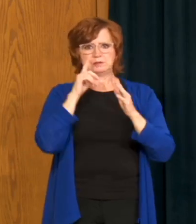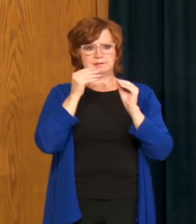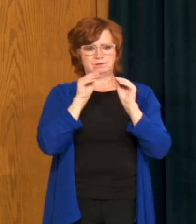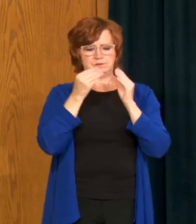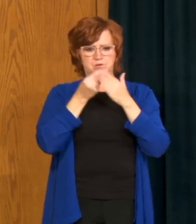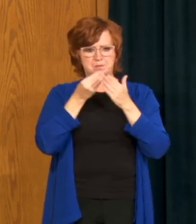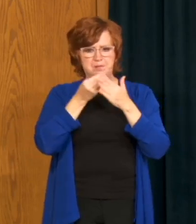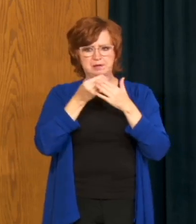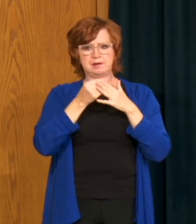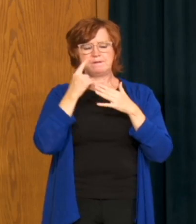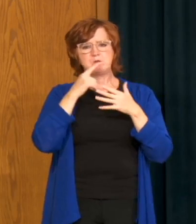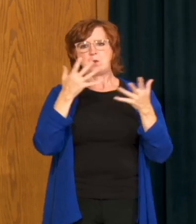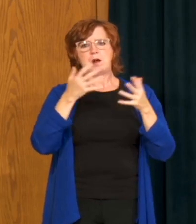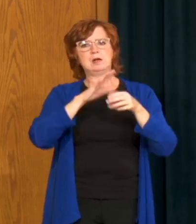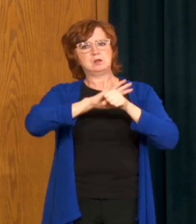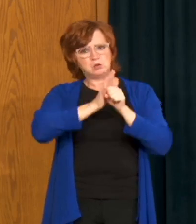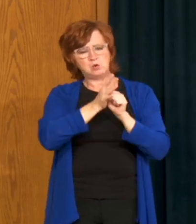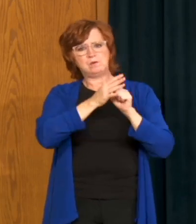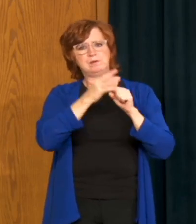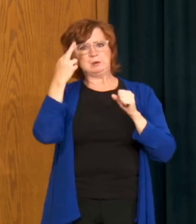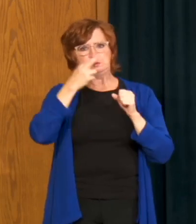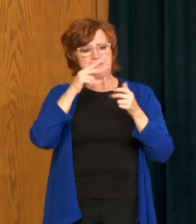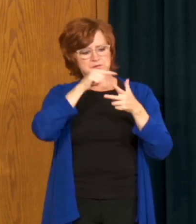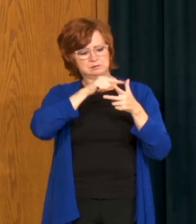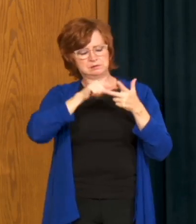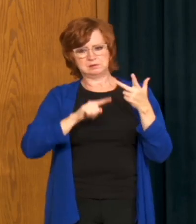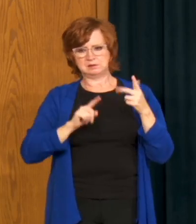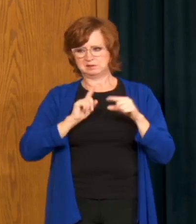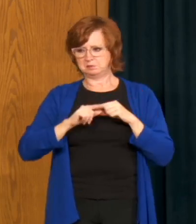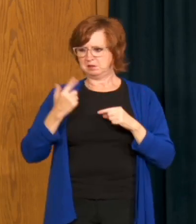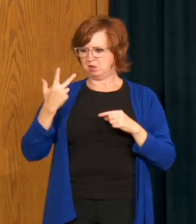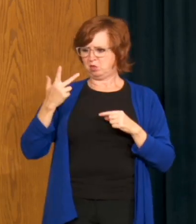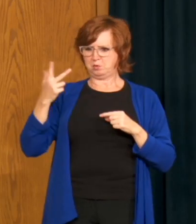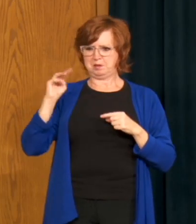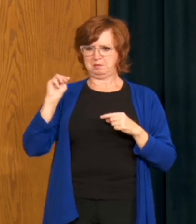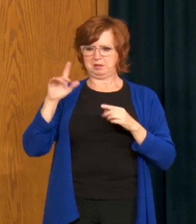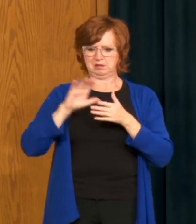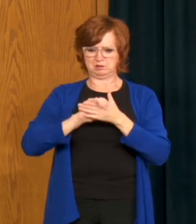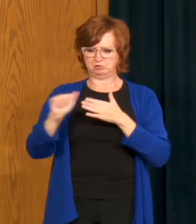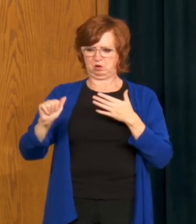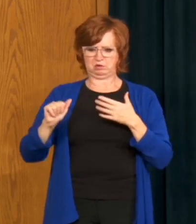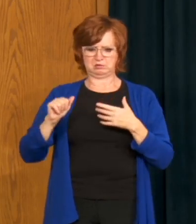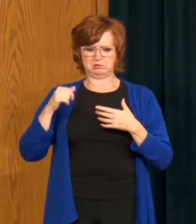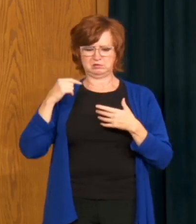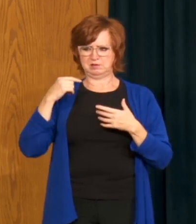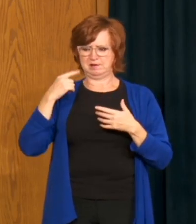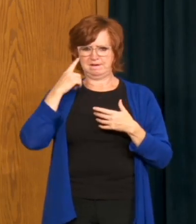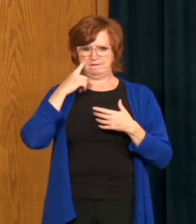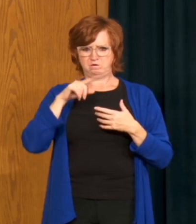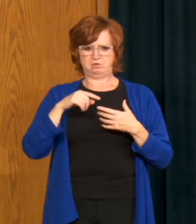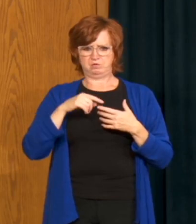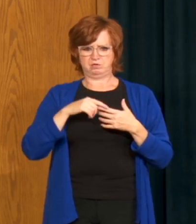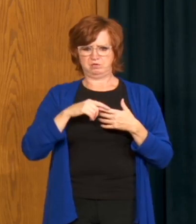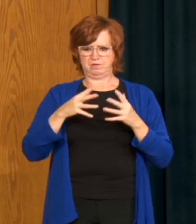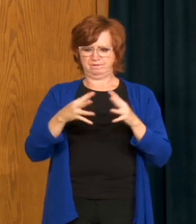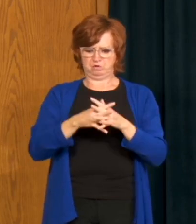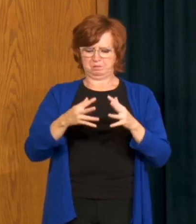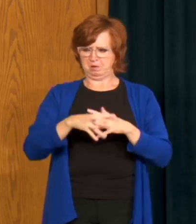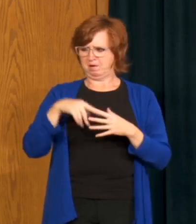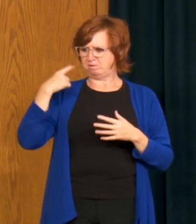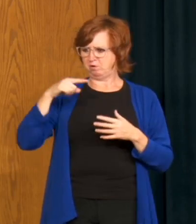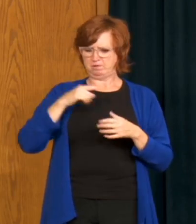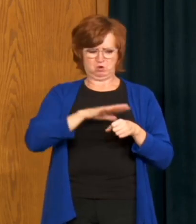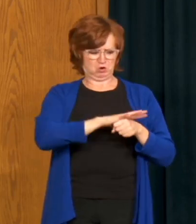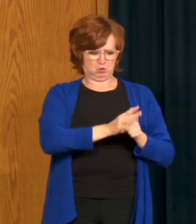that question whether the fact that you were able to so quickly find this money when you weren't able to find money for some of those other